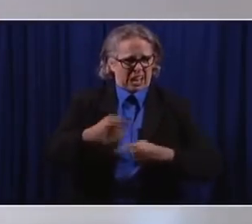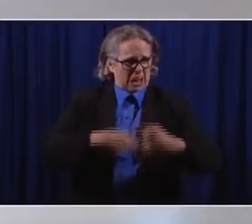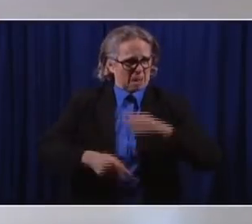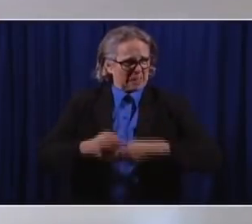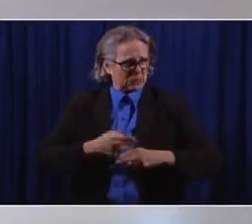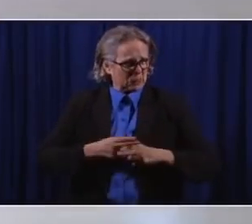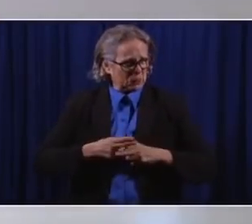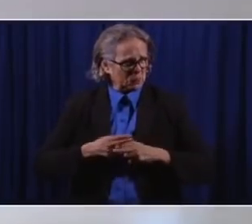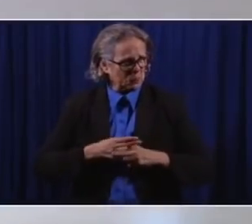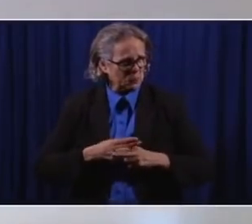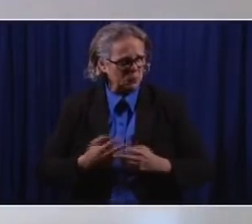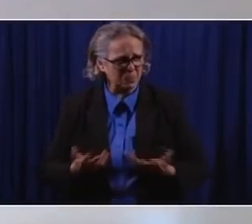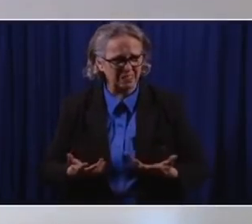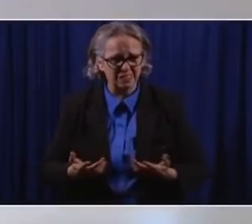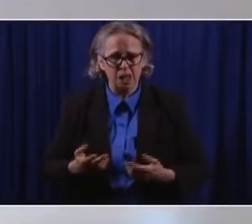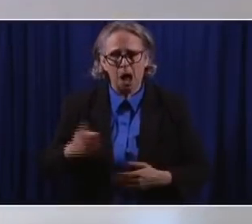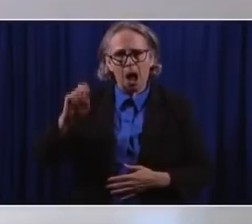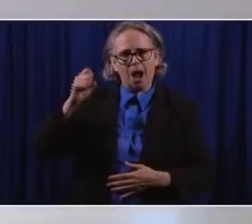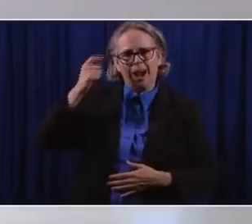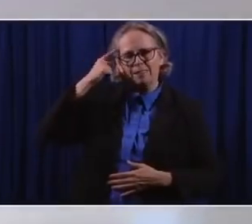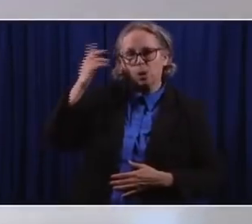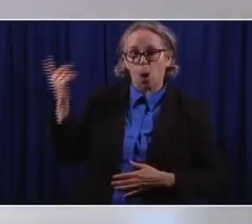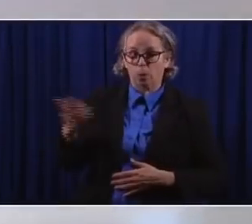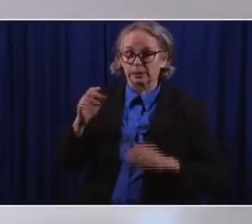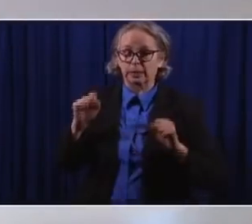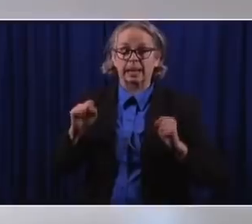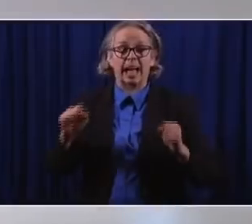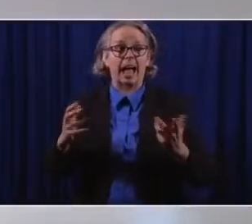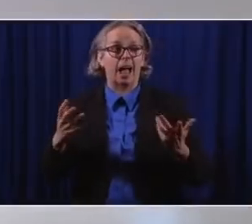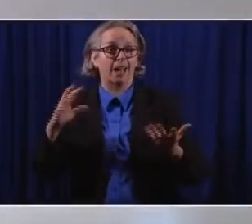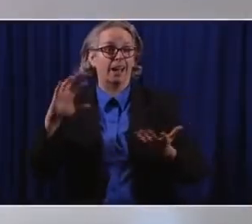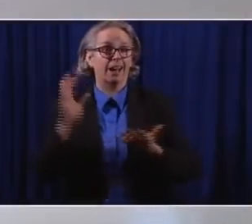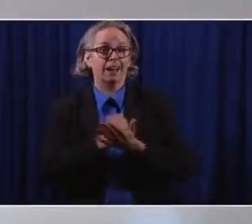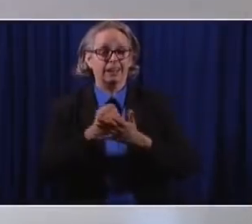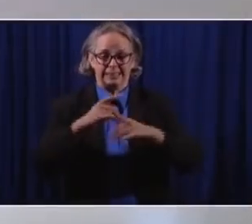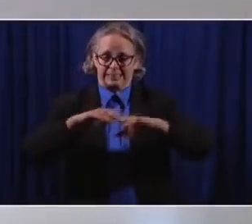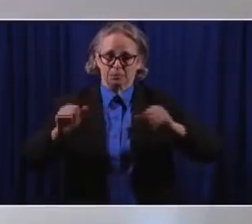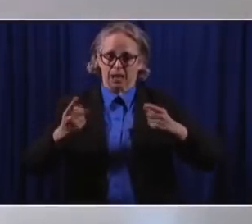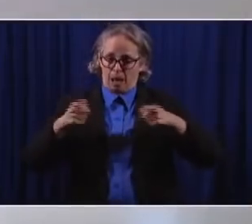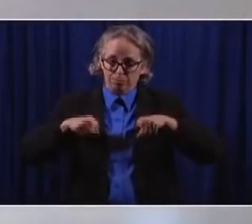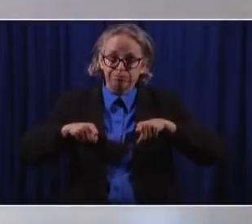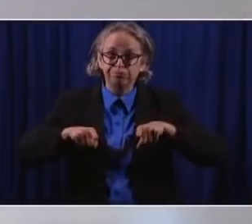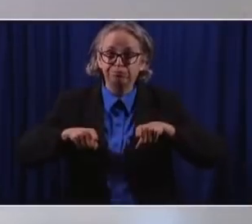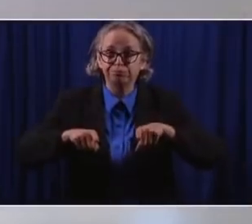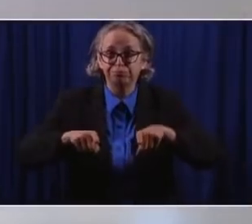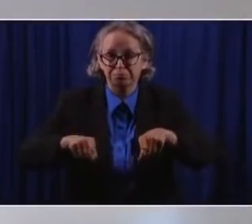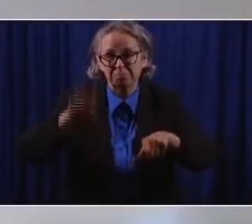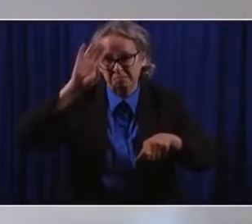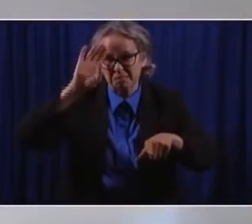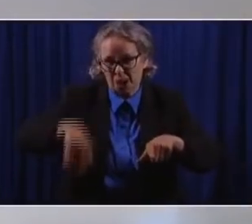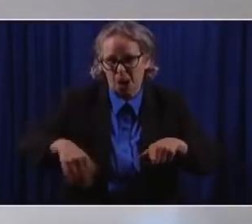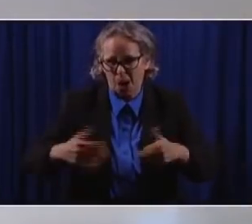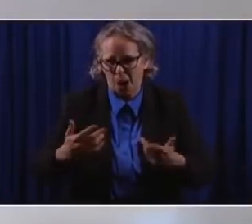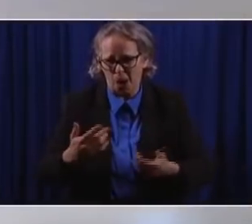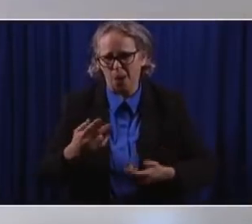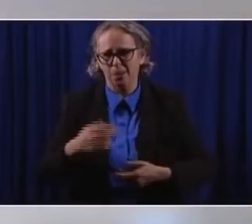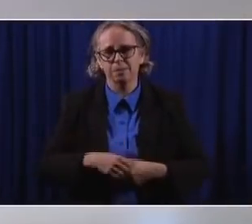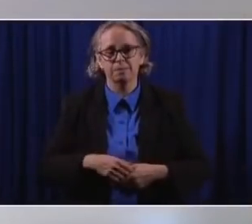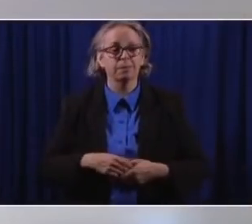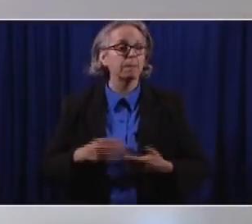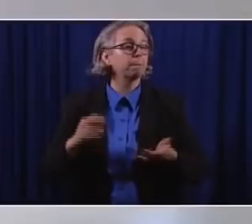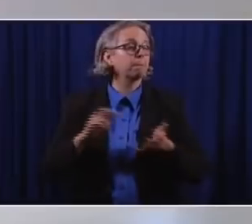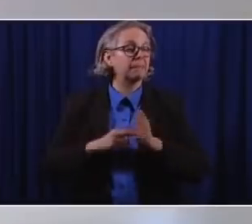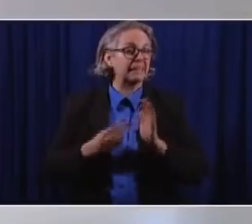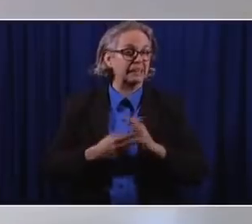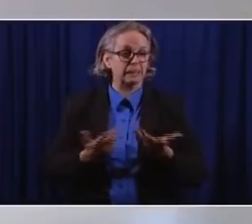to our next phase of visitation. It's important for everyone to know that indoor visitation does not signal that we can be